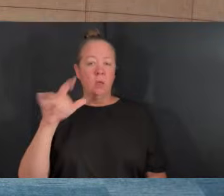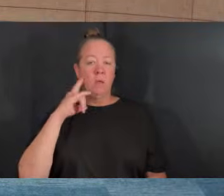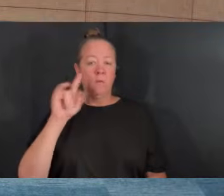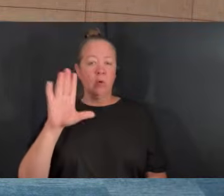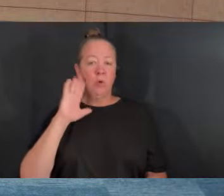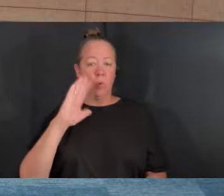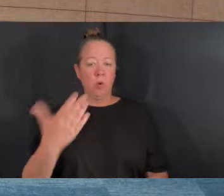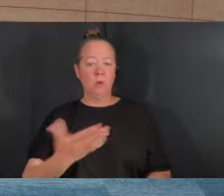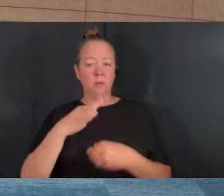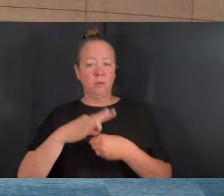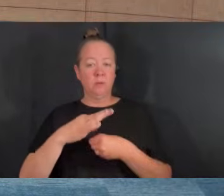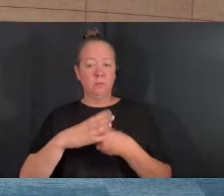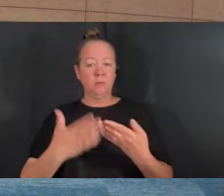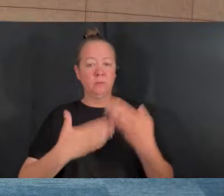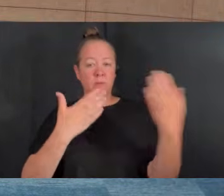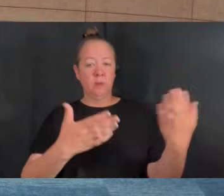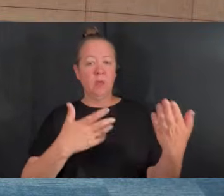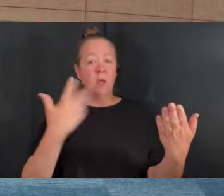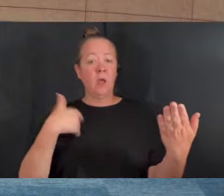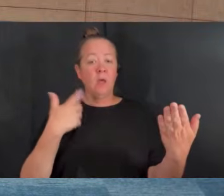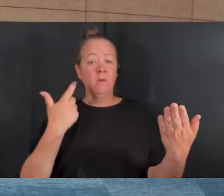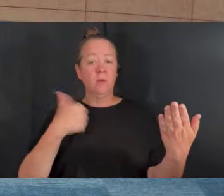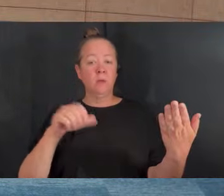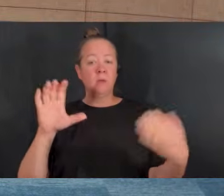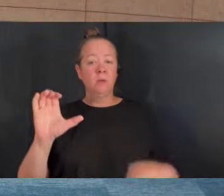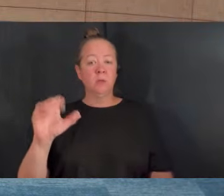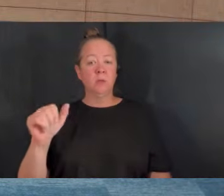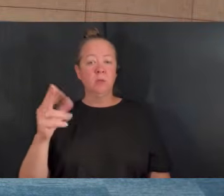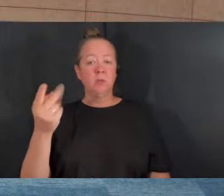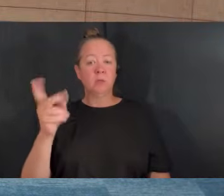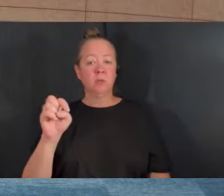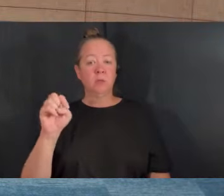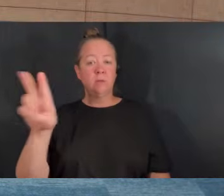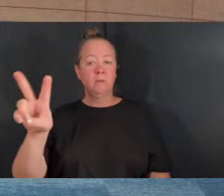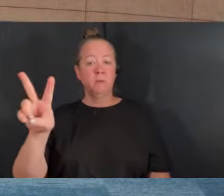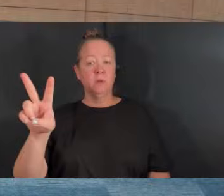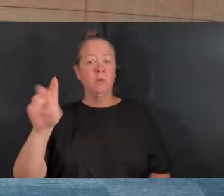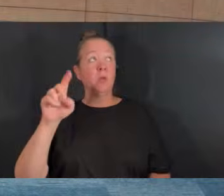Is there a report? I know they were meeting in Town Hall.